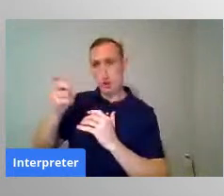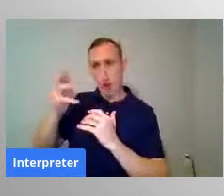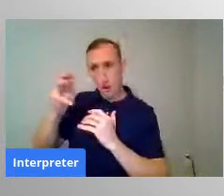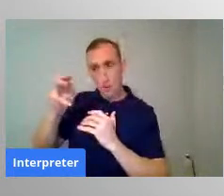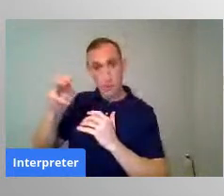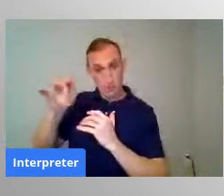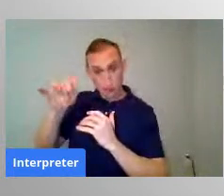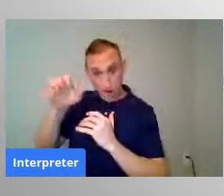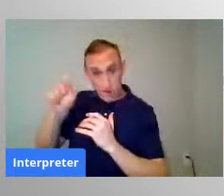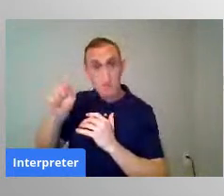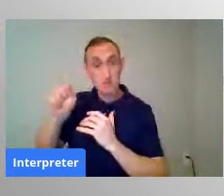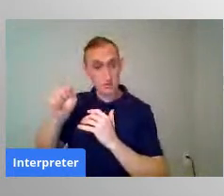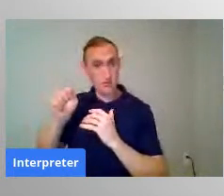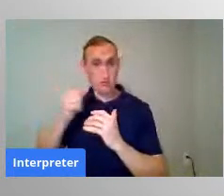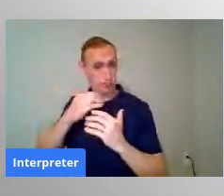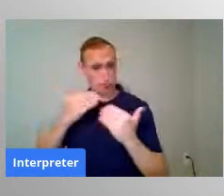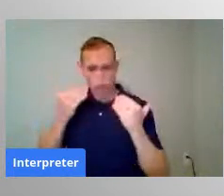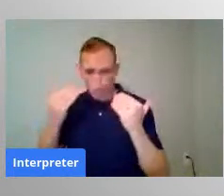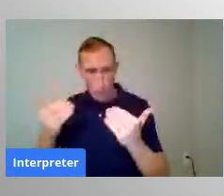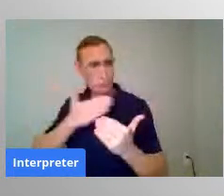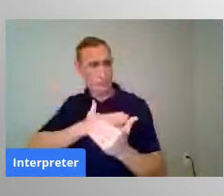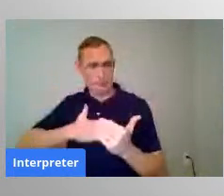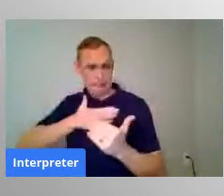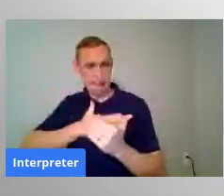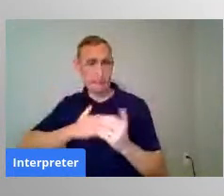you receive.